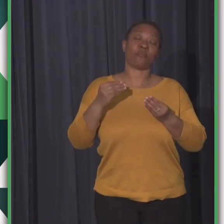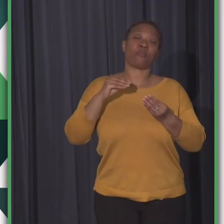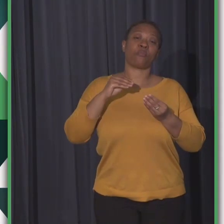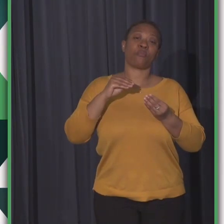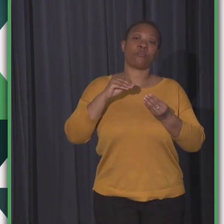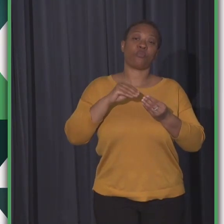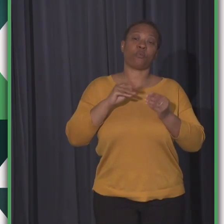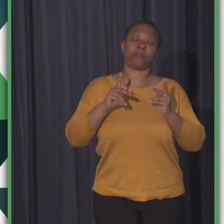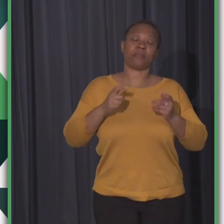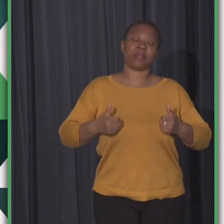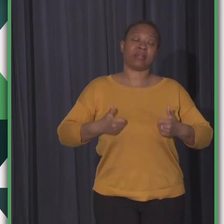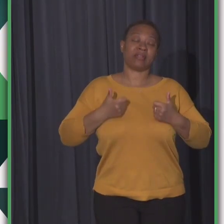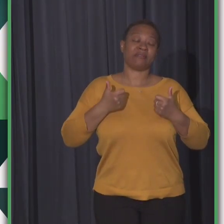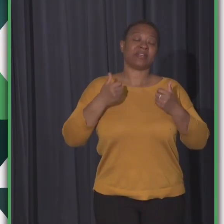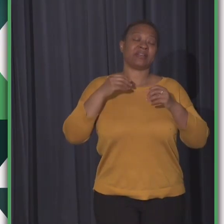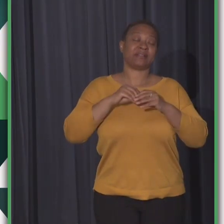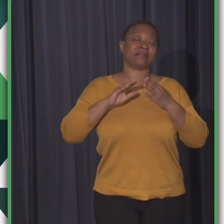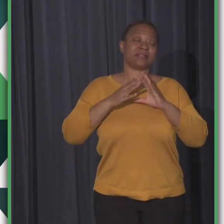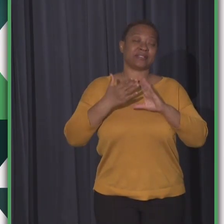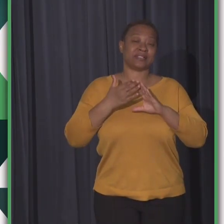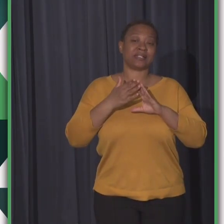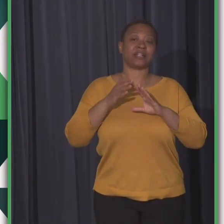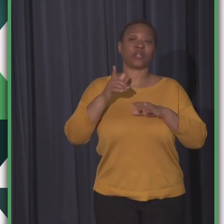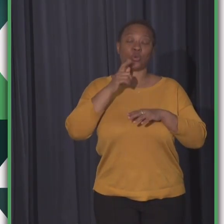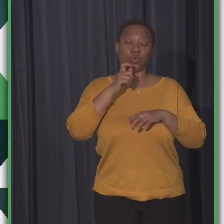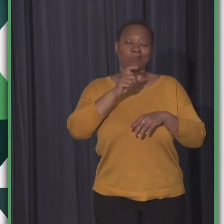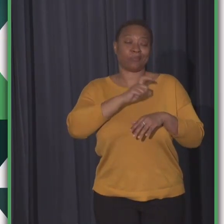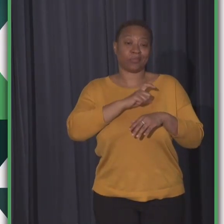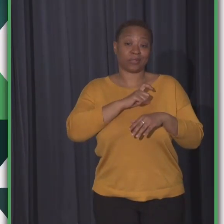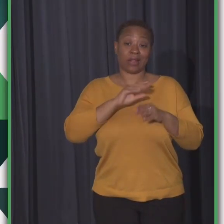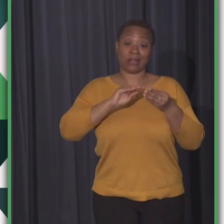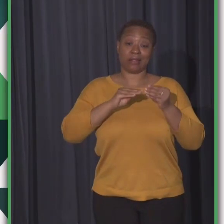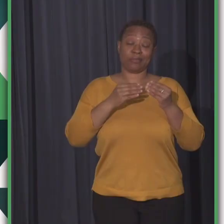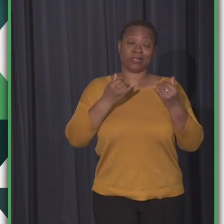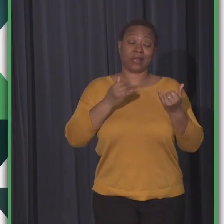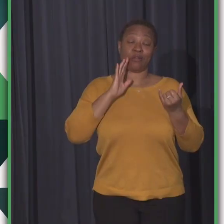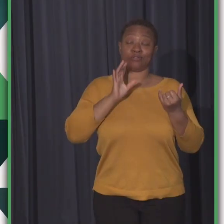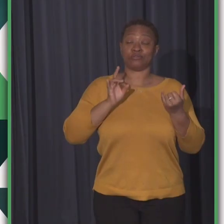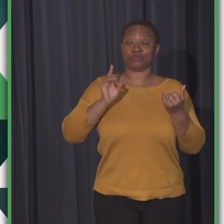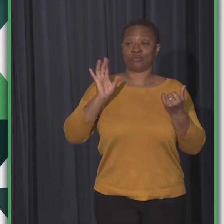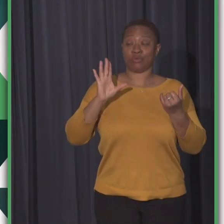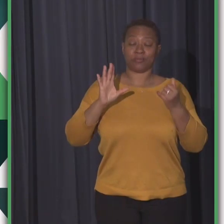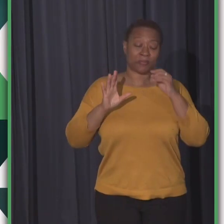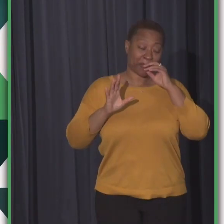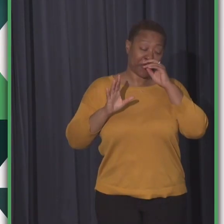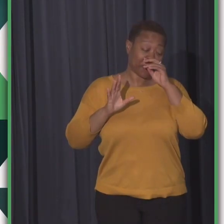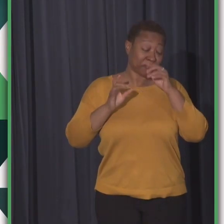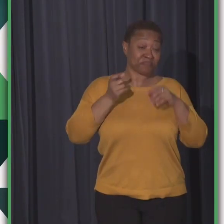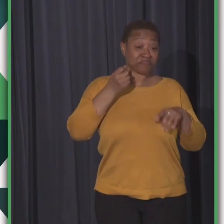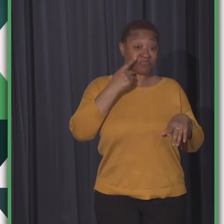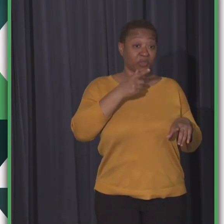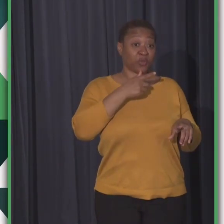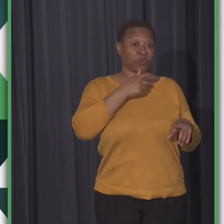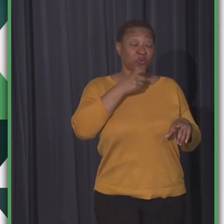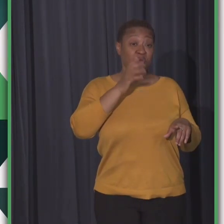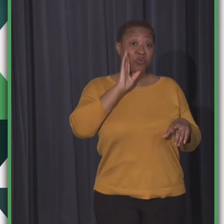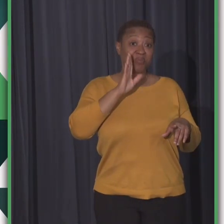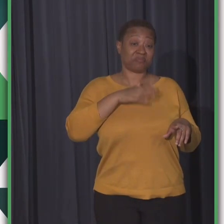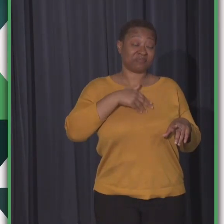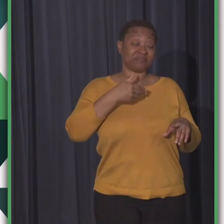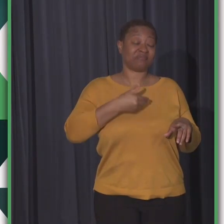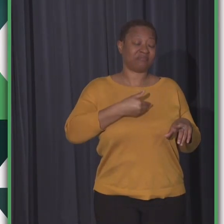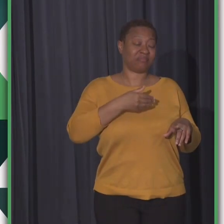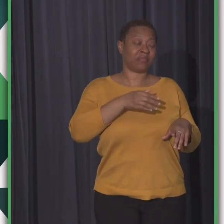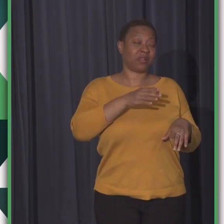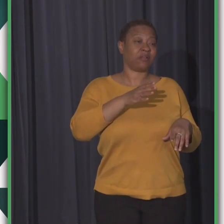Police Department. I think the numbers we have are horrible. And Coleman Young would be turning over in his grave to know that